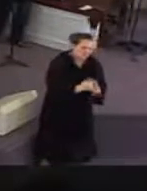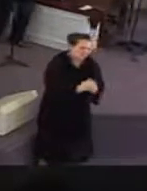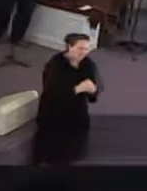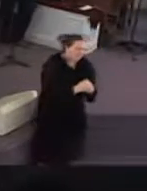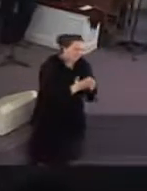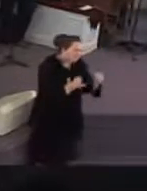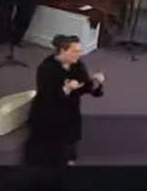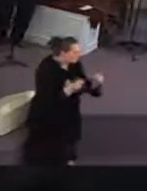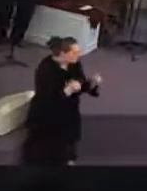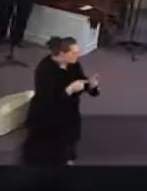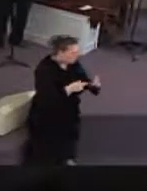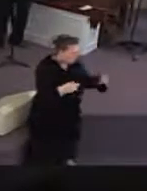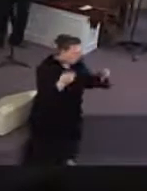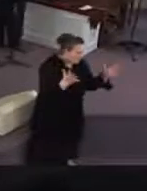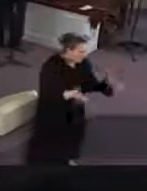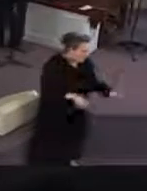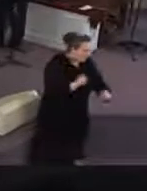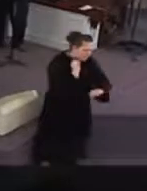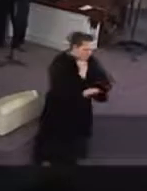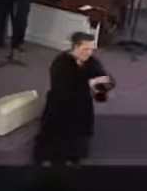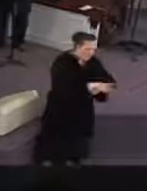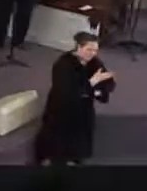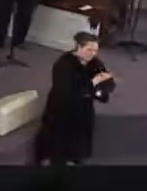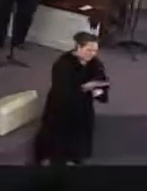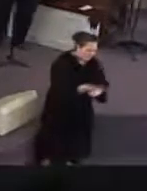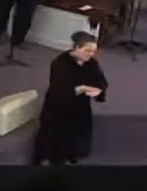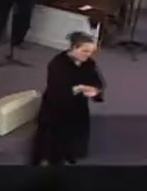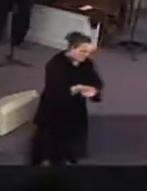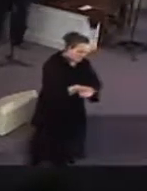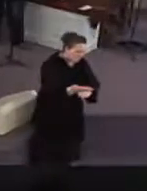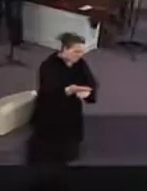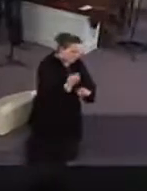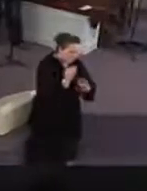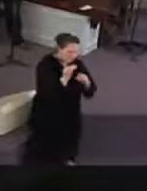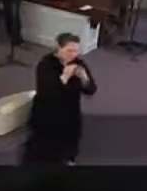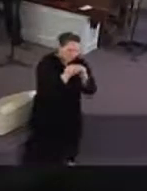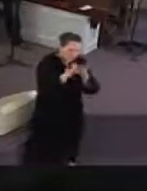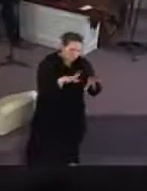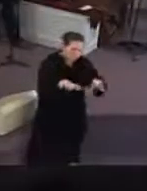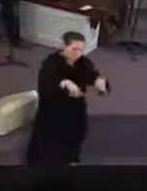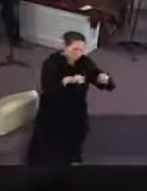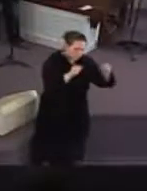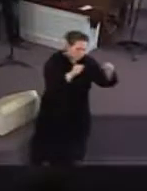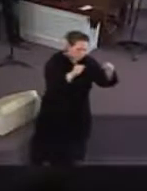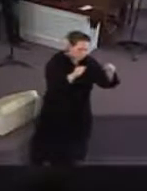Come on, don't let the enemy defeat you. We're too close to home.